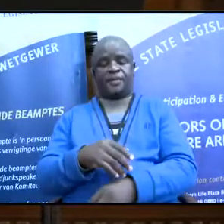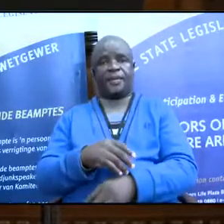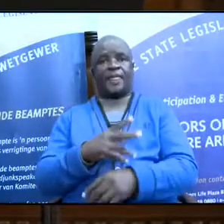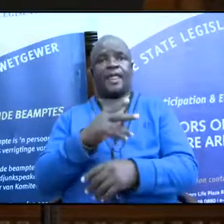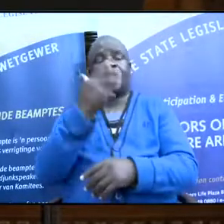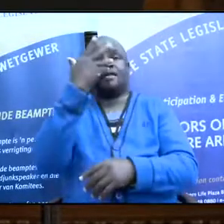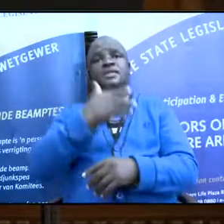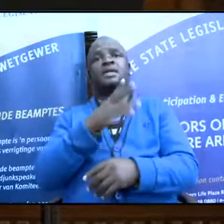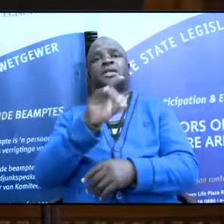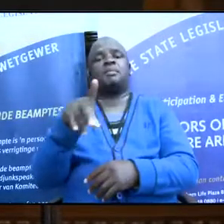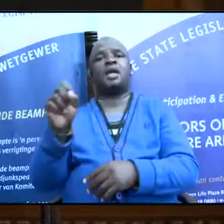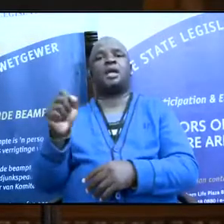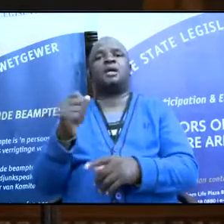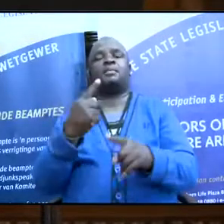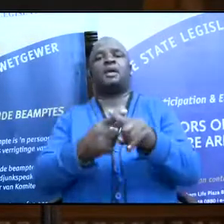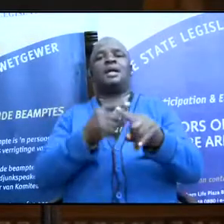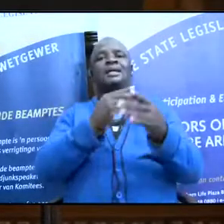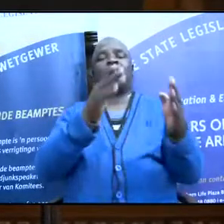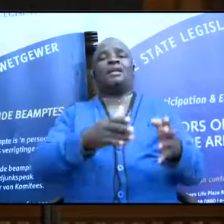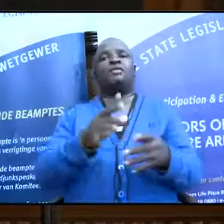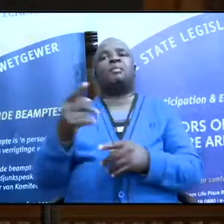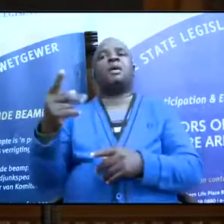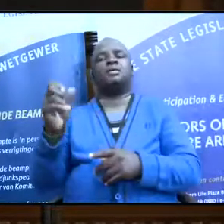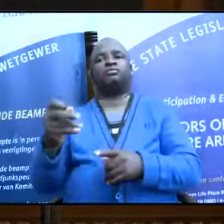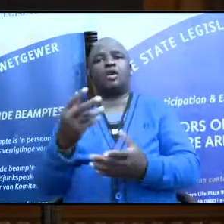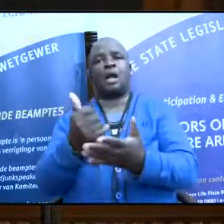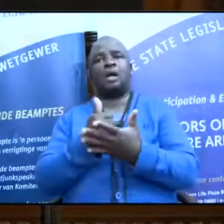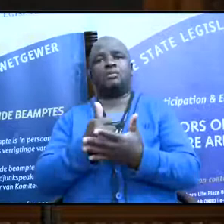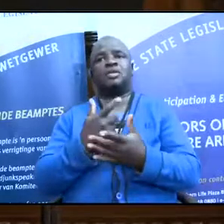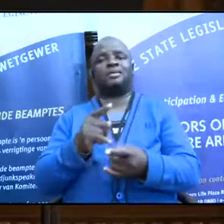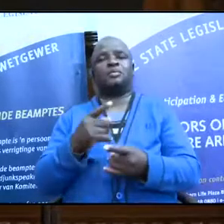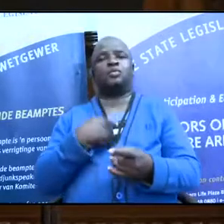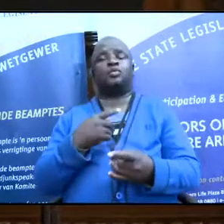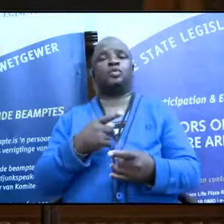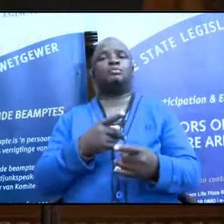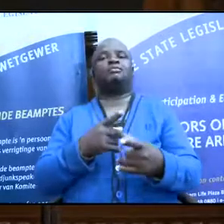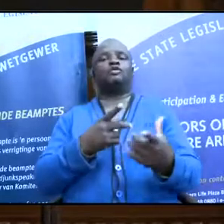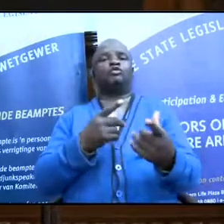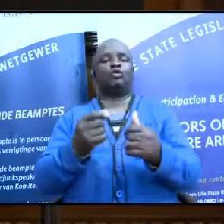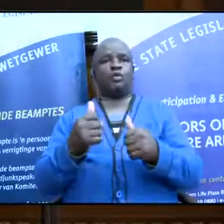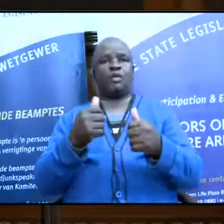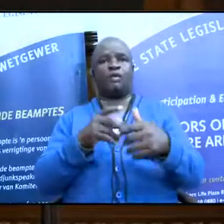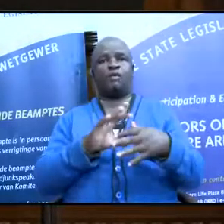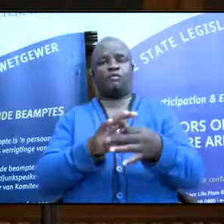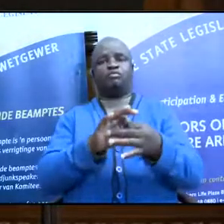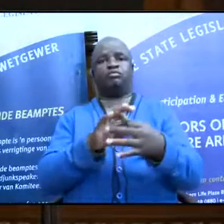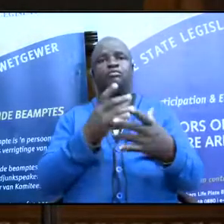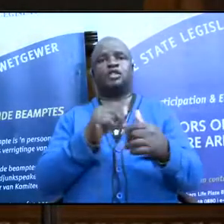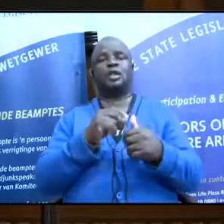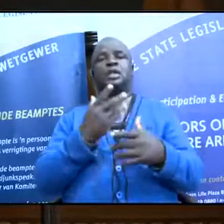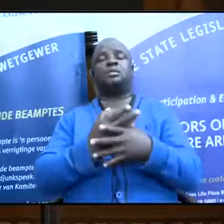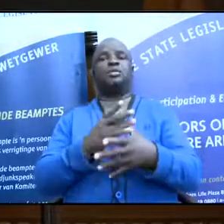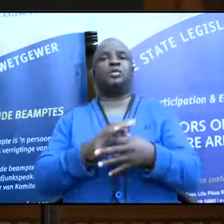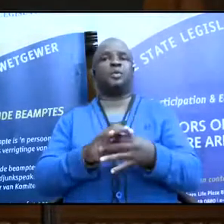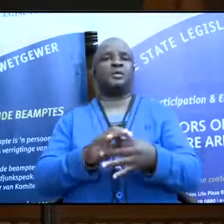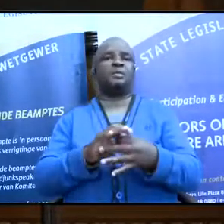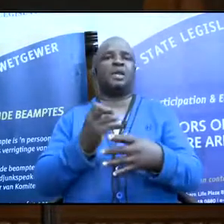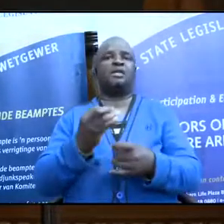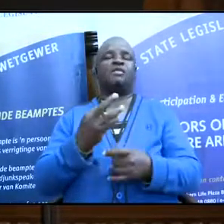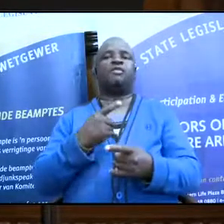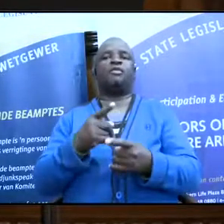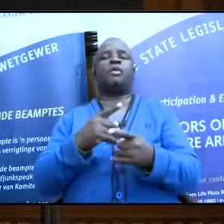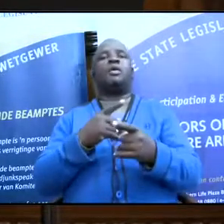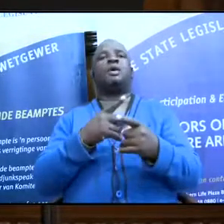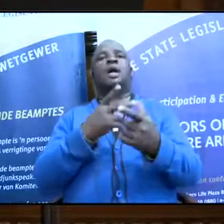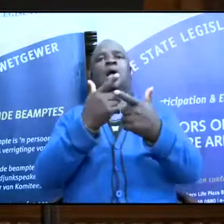other platforms also help us to forge strong relations with our counterparts at the continental level